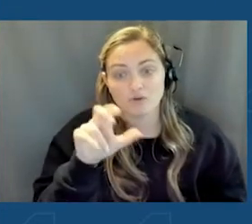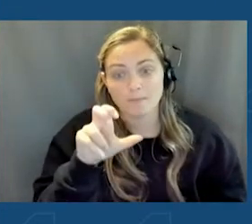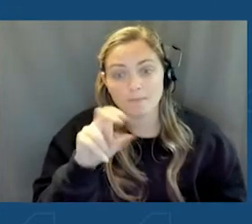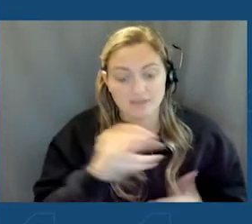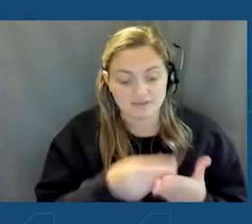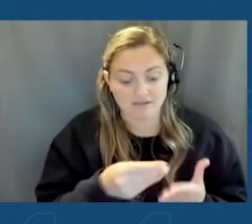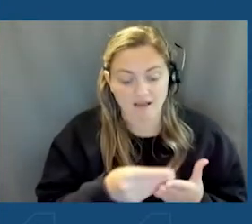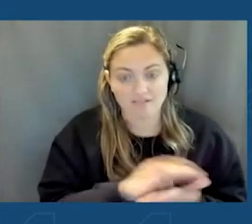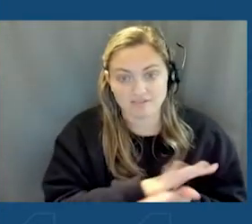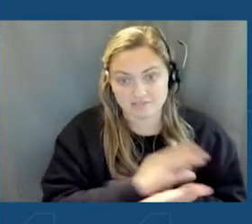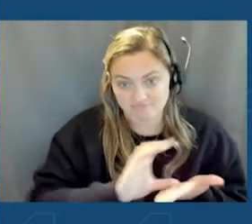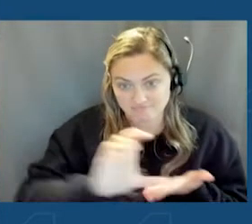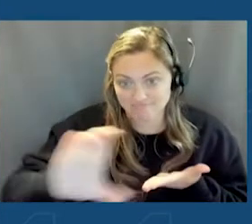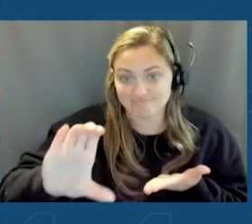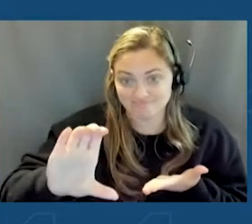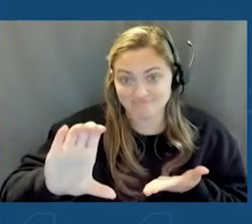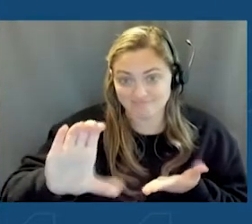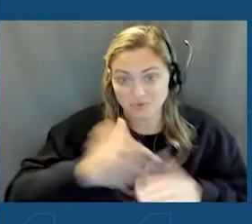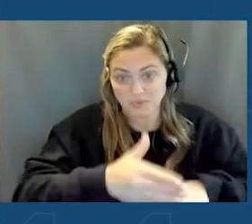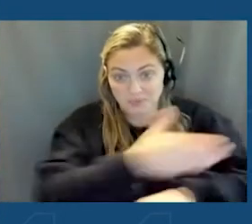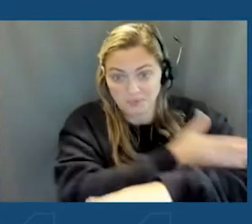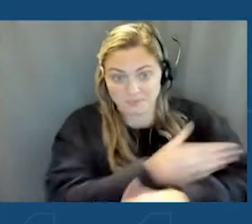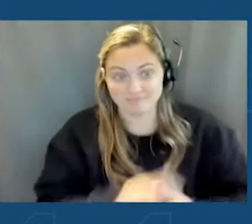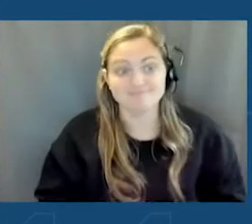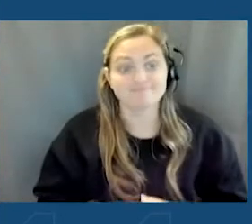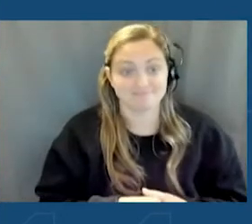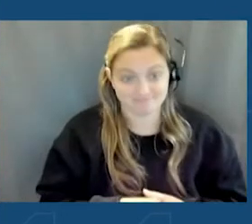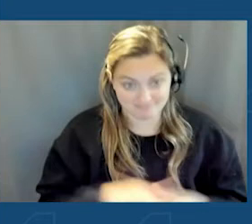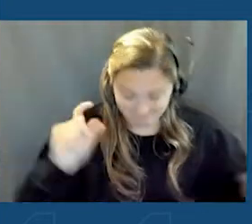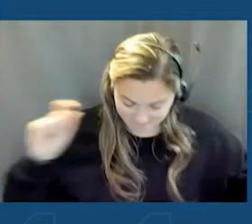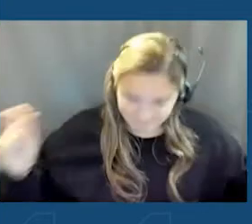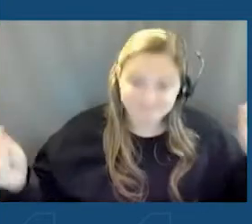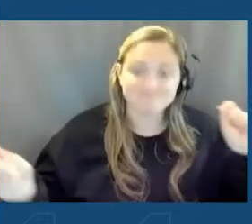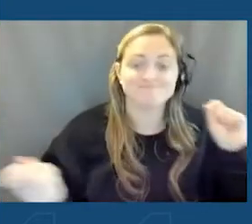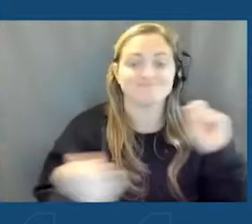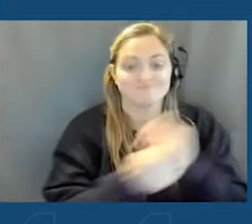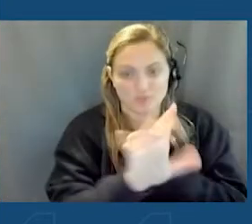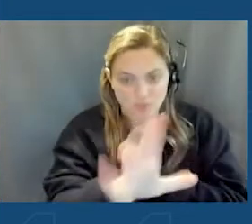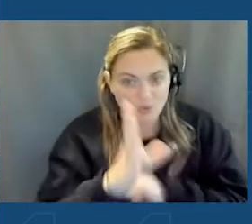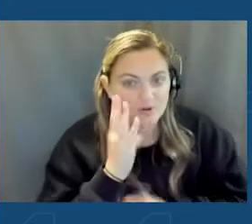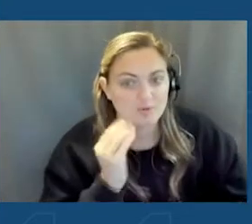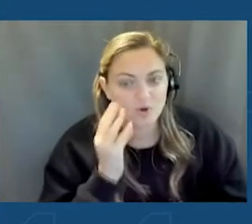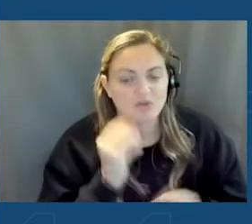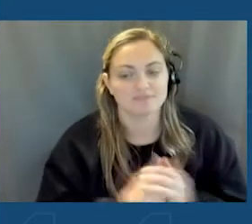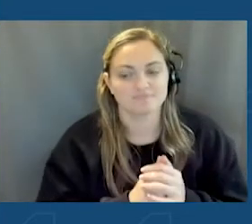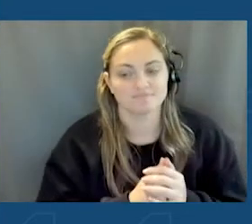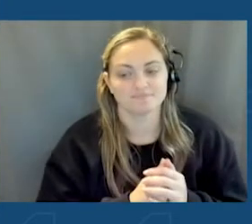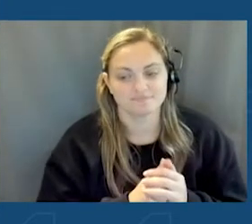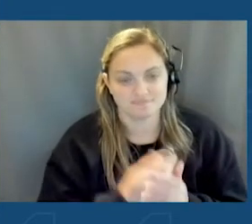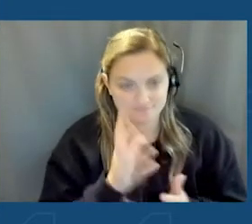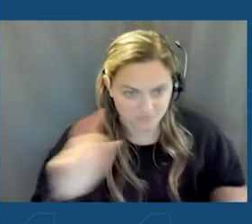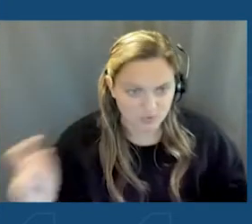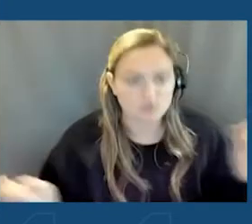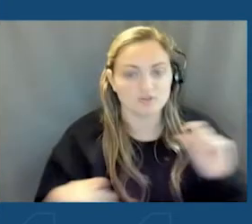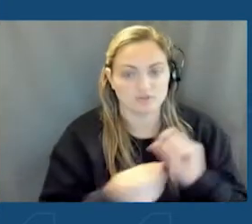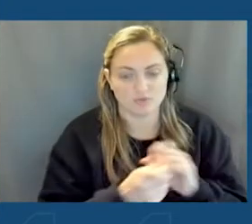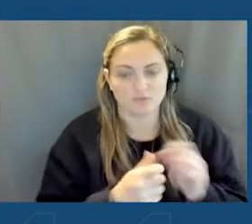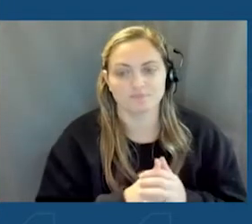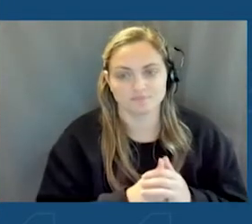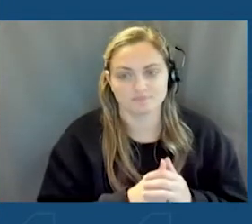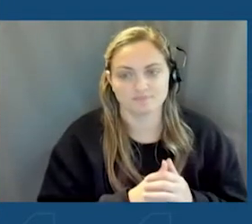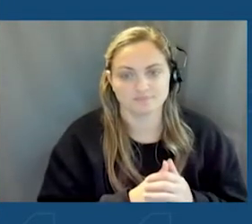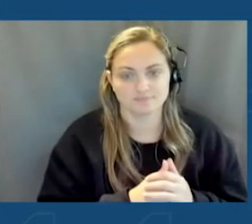it look a lot better? We are transforming the experience. We are transforming the experience here. And